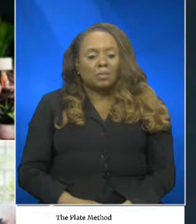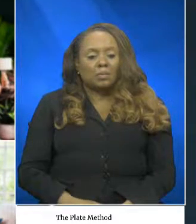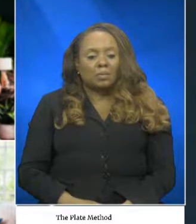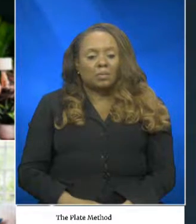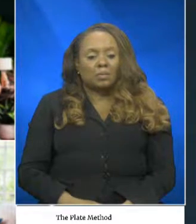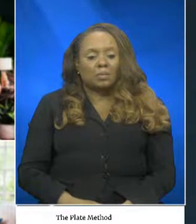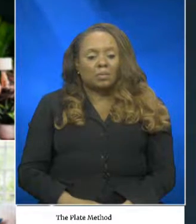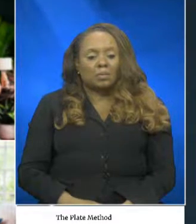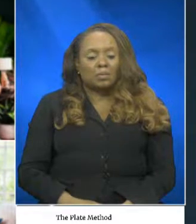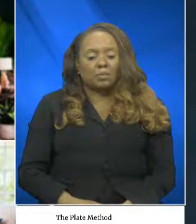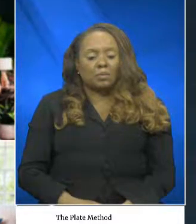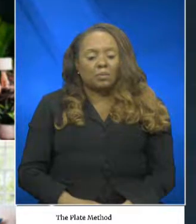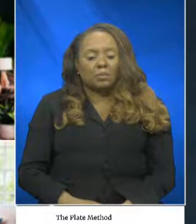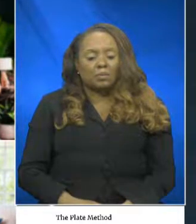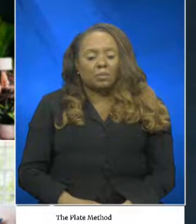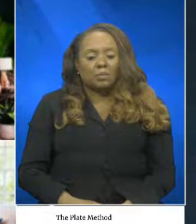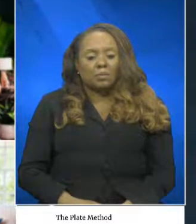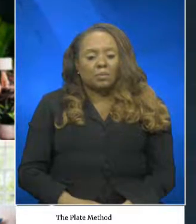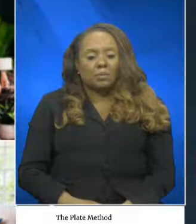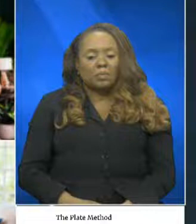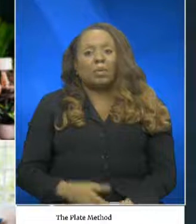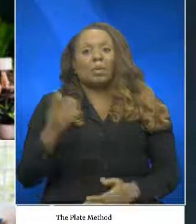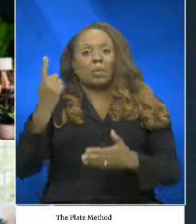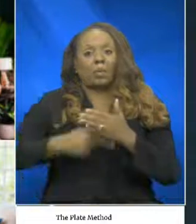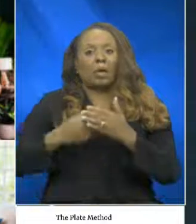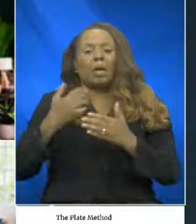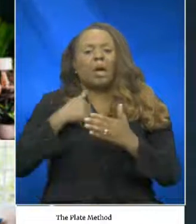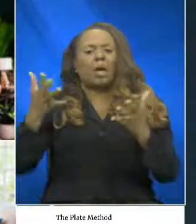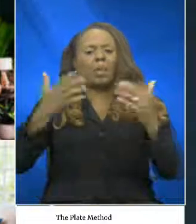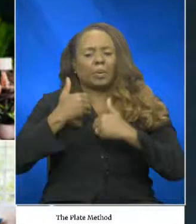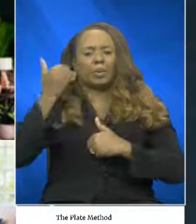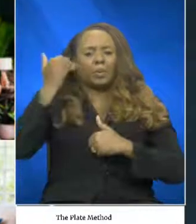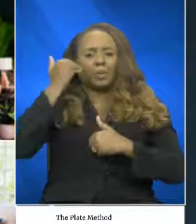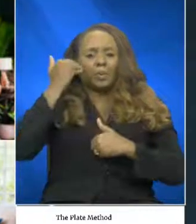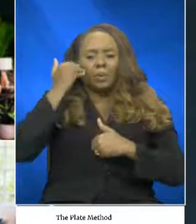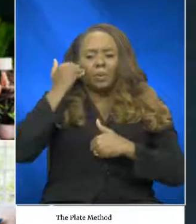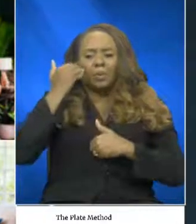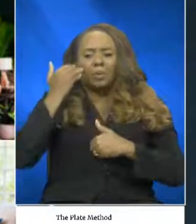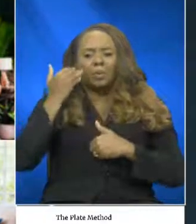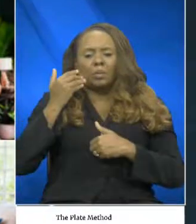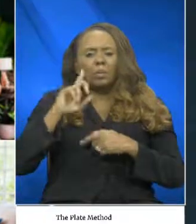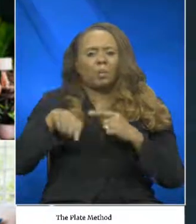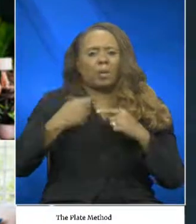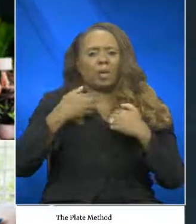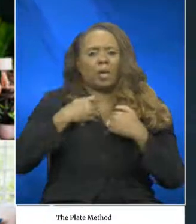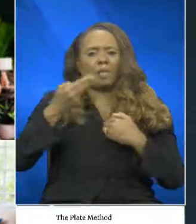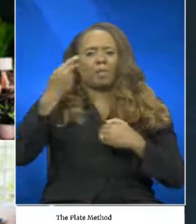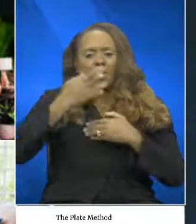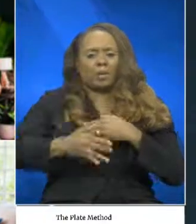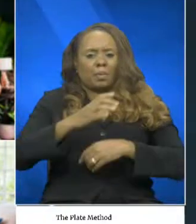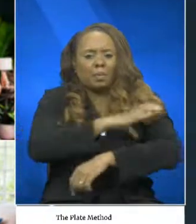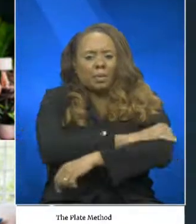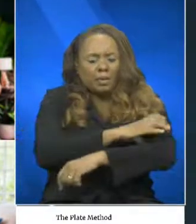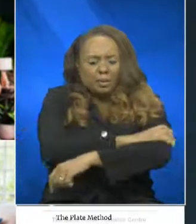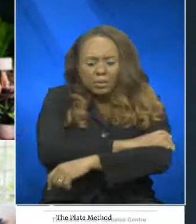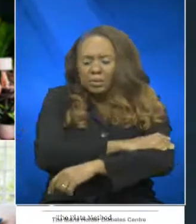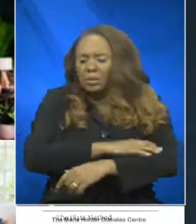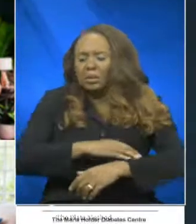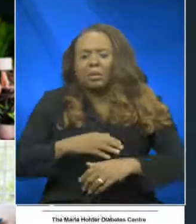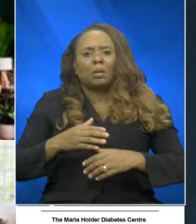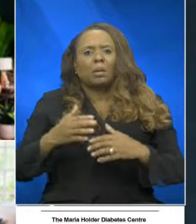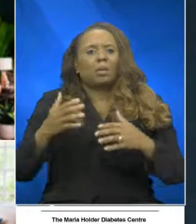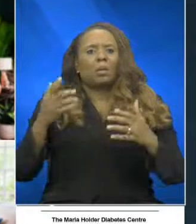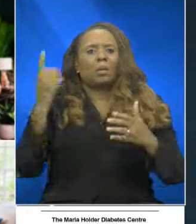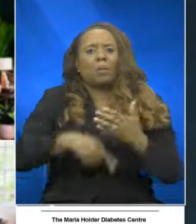hypertension does To your body to assist you with the hypertension. I don't think